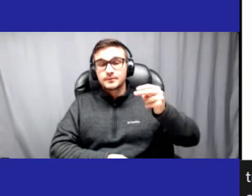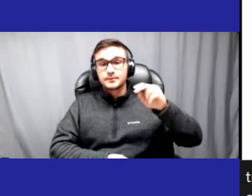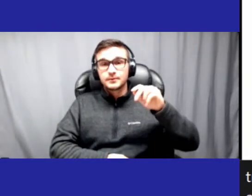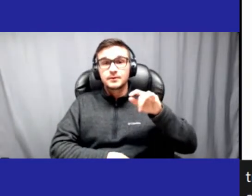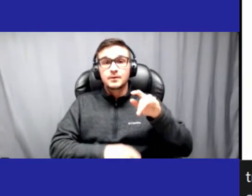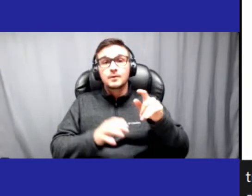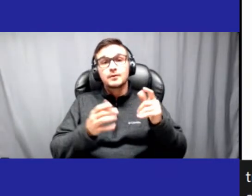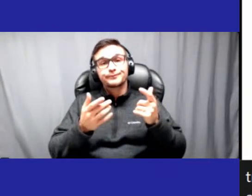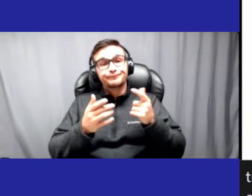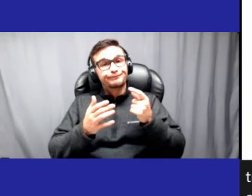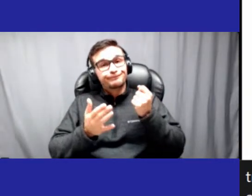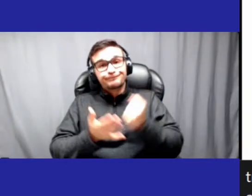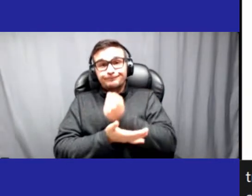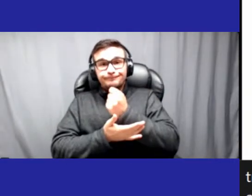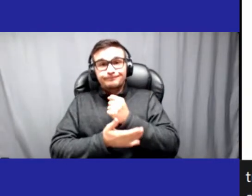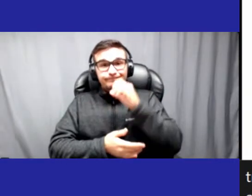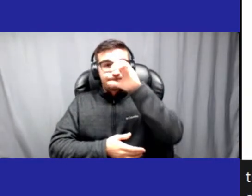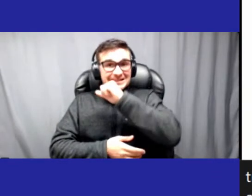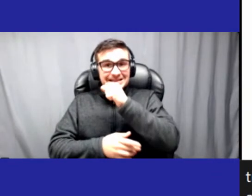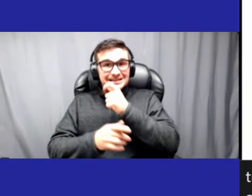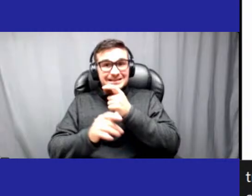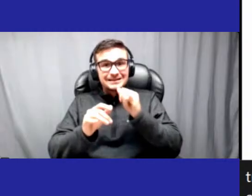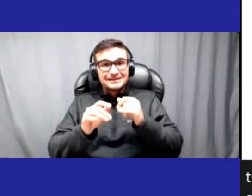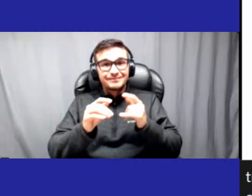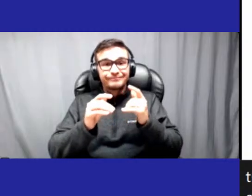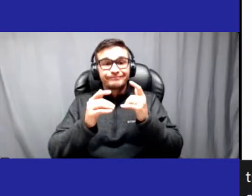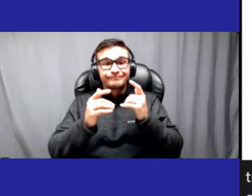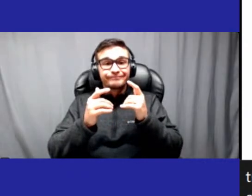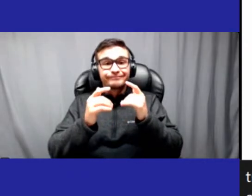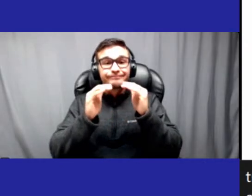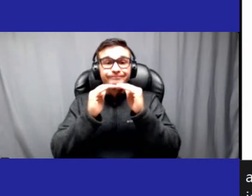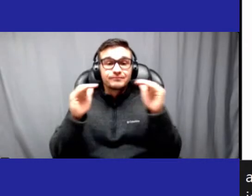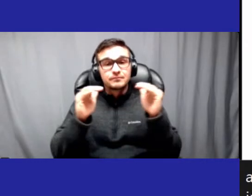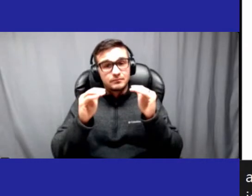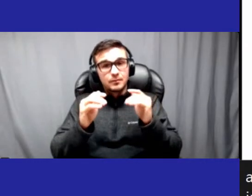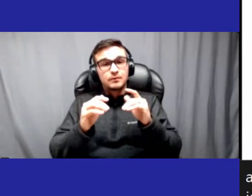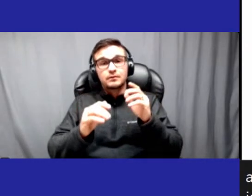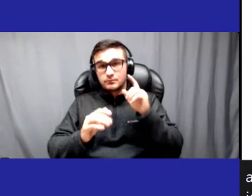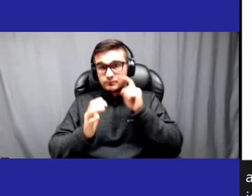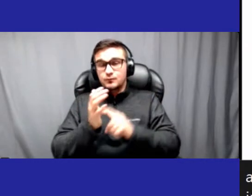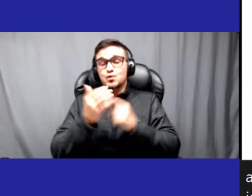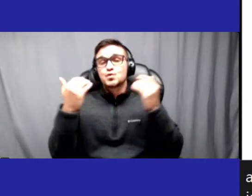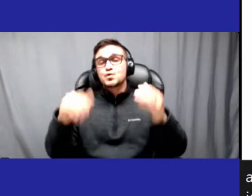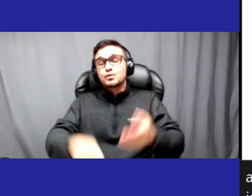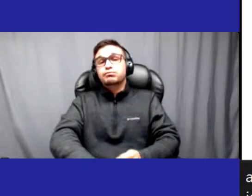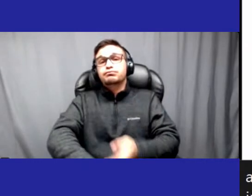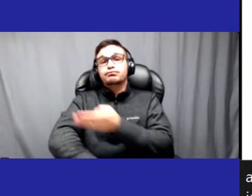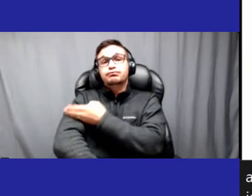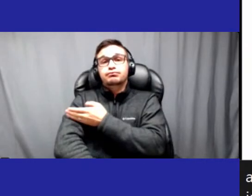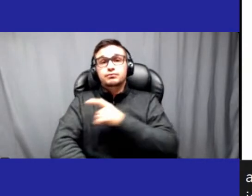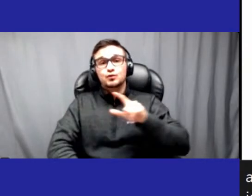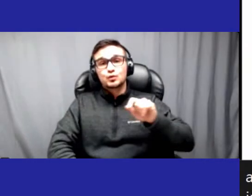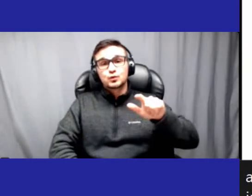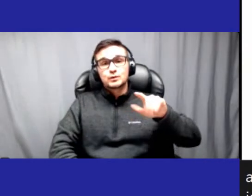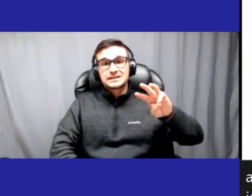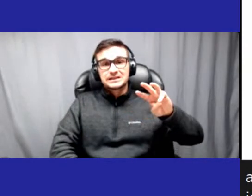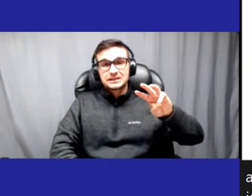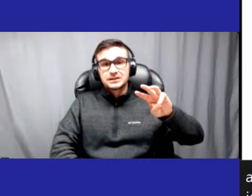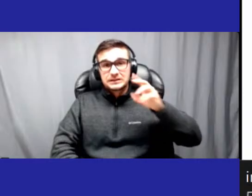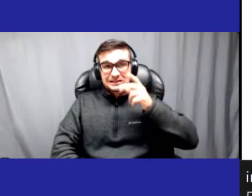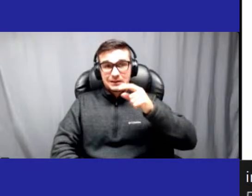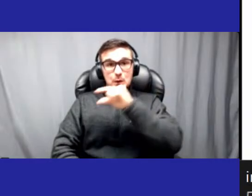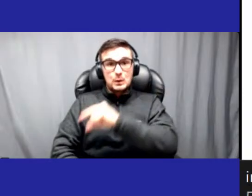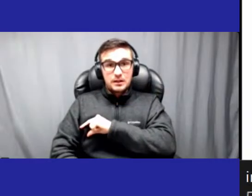the cutoff point, we've seen significant improvement for 2026. So you see on the quality improvement,